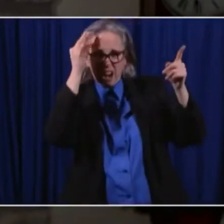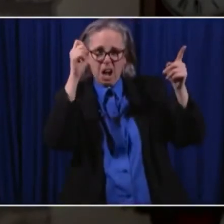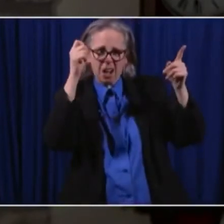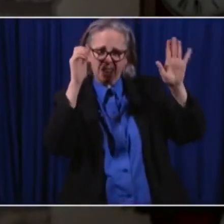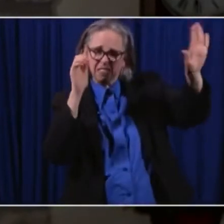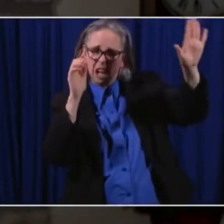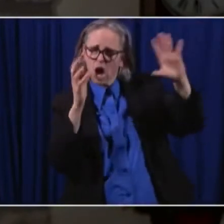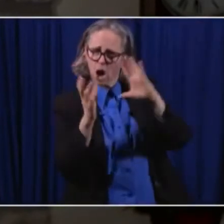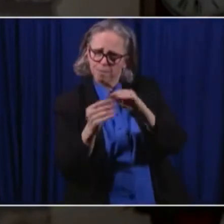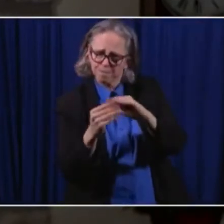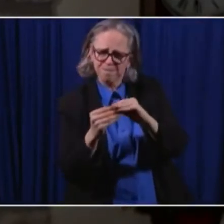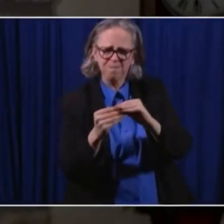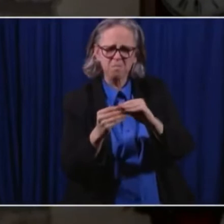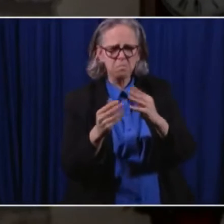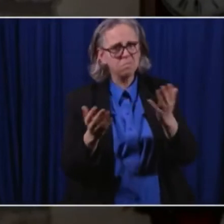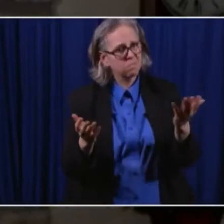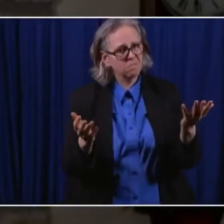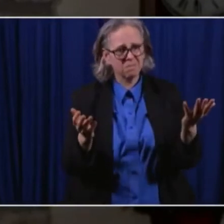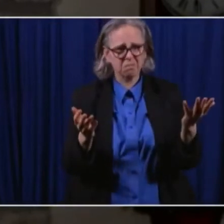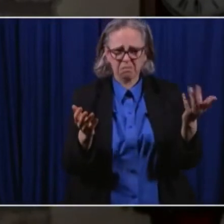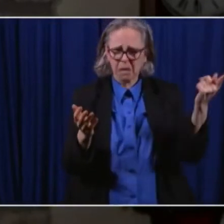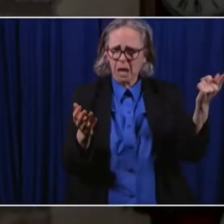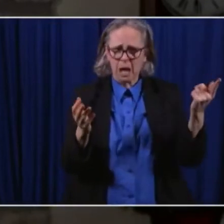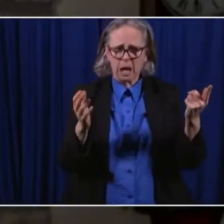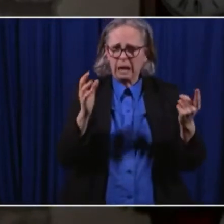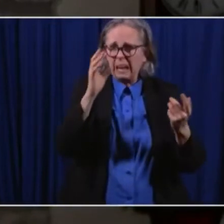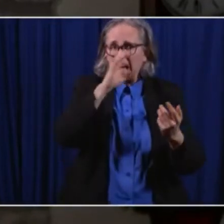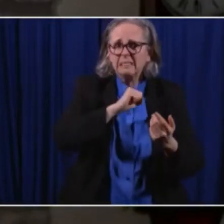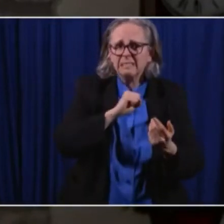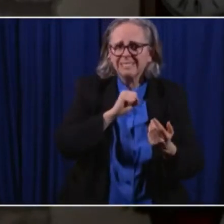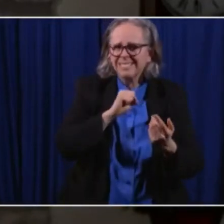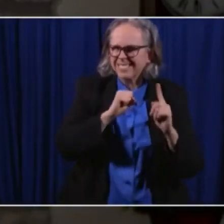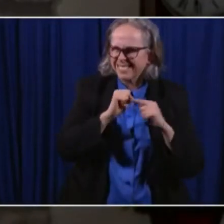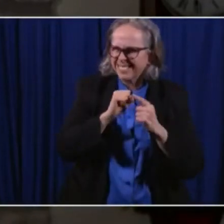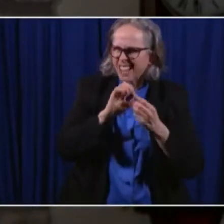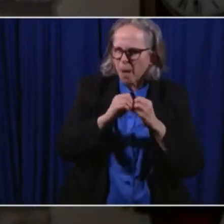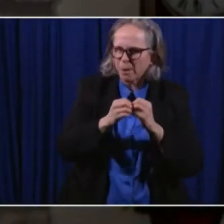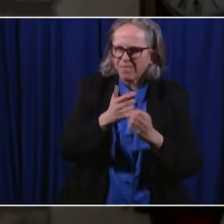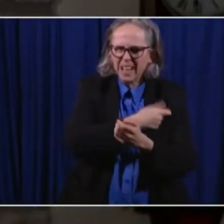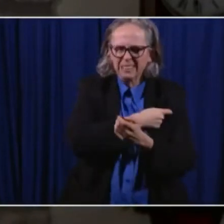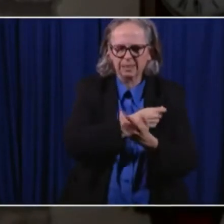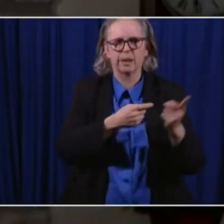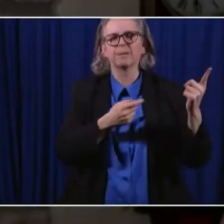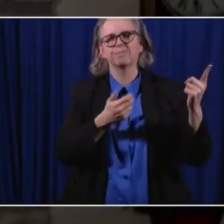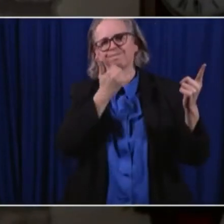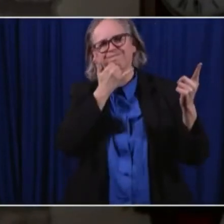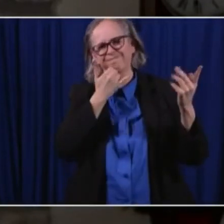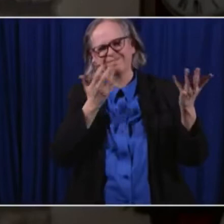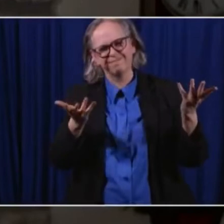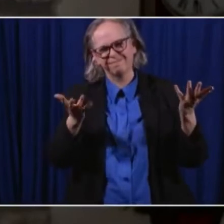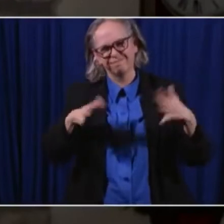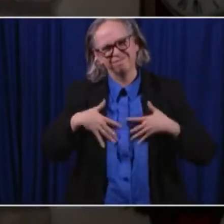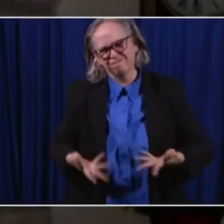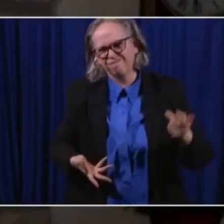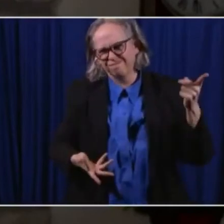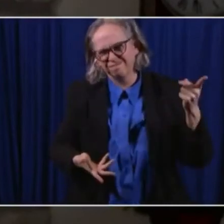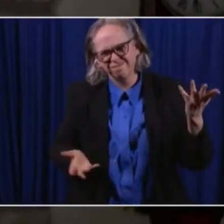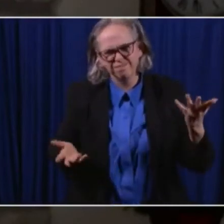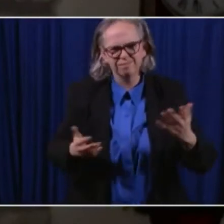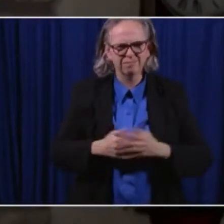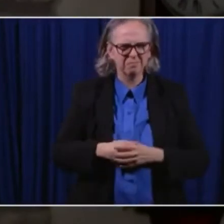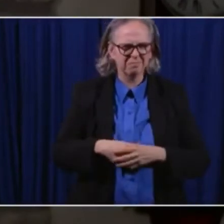that their estimate was wrong. And look, there are a lot of moving parts going on here. And my